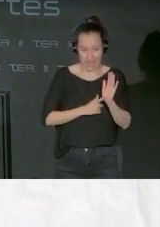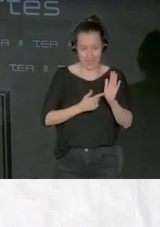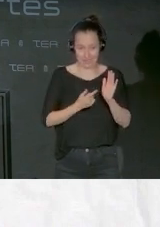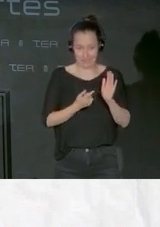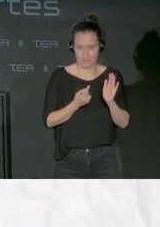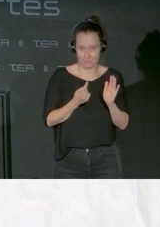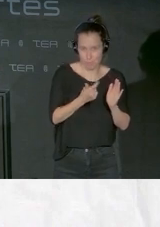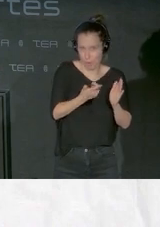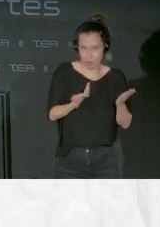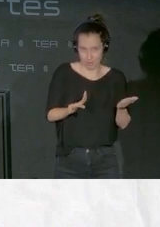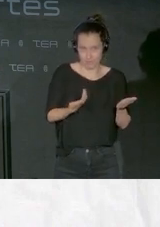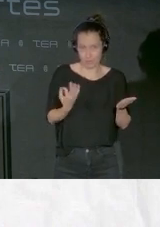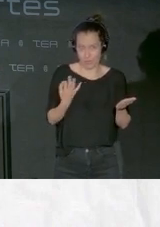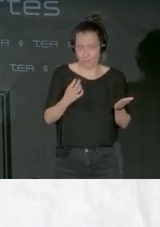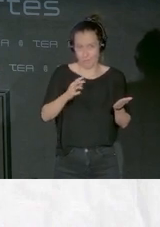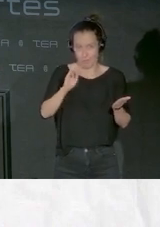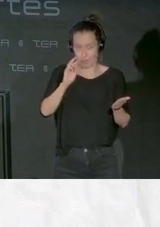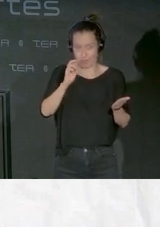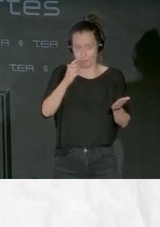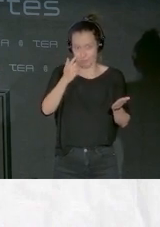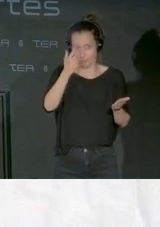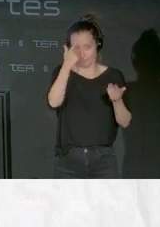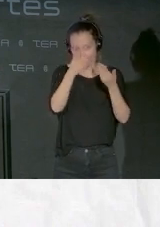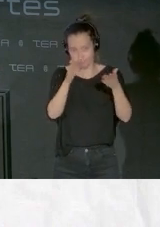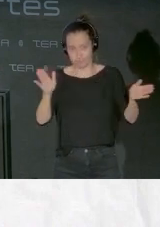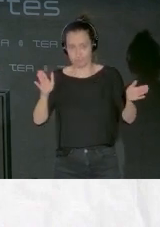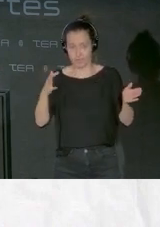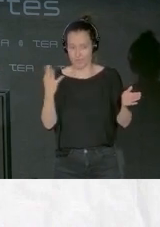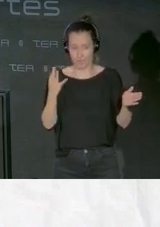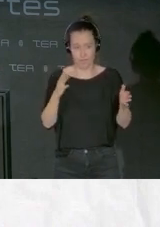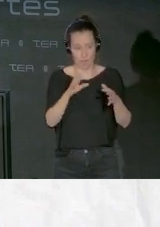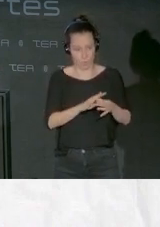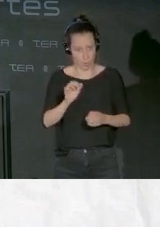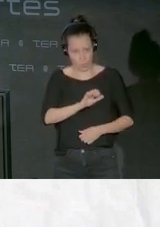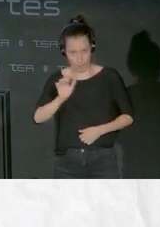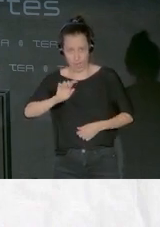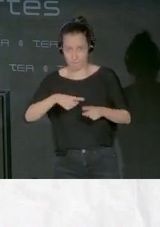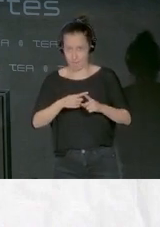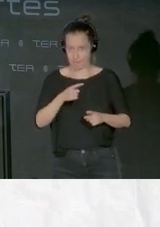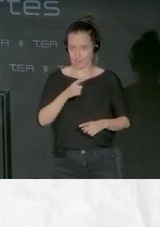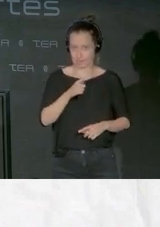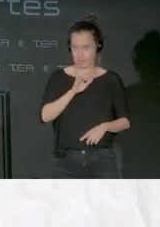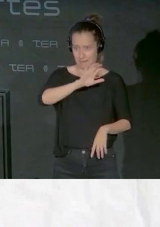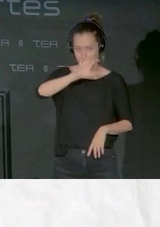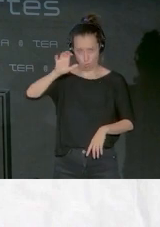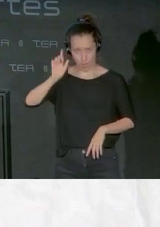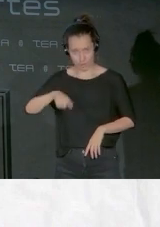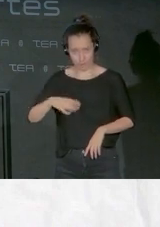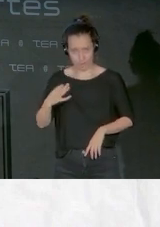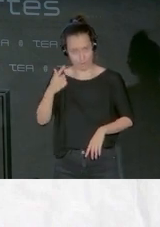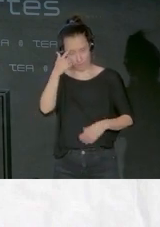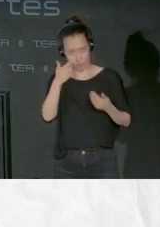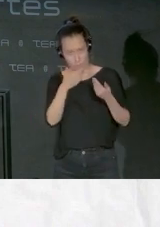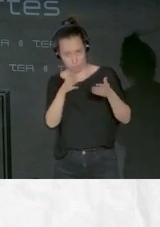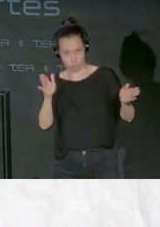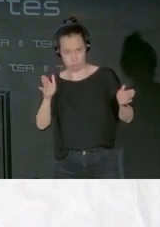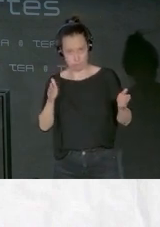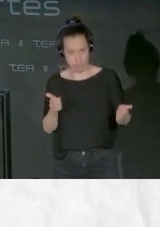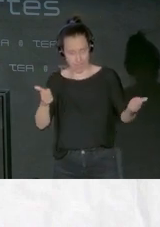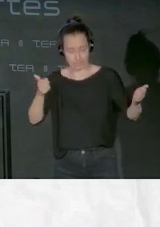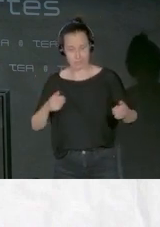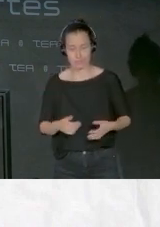also at national level as well. And this is not only probably about the